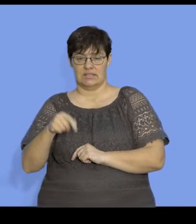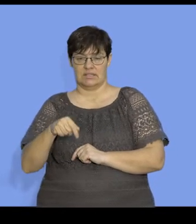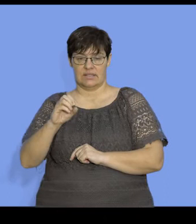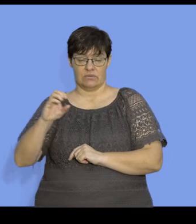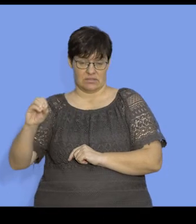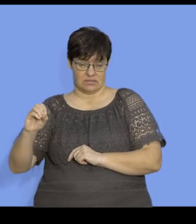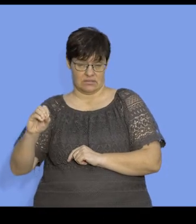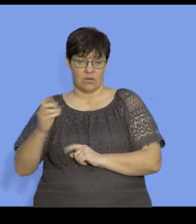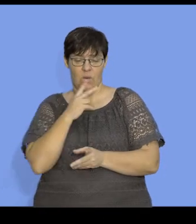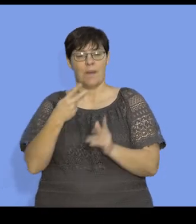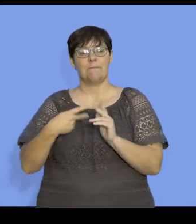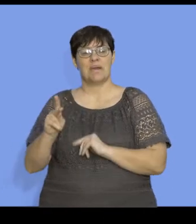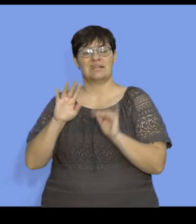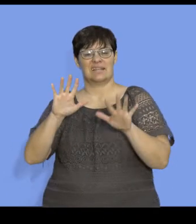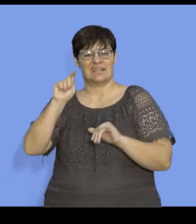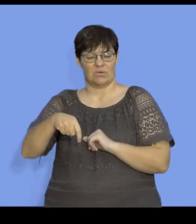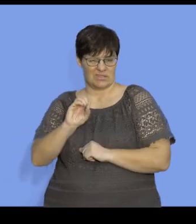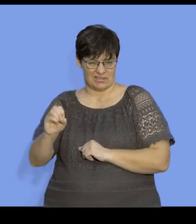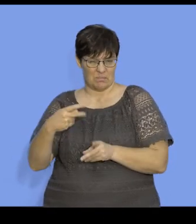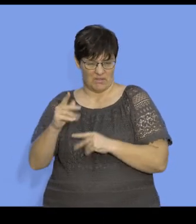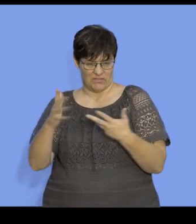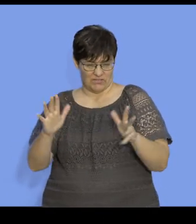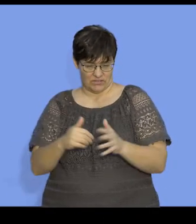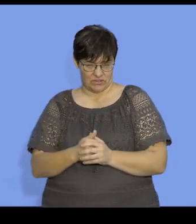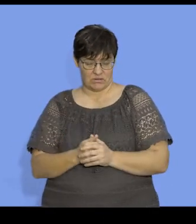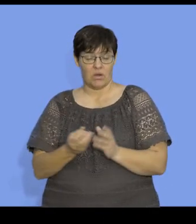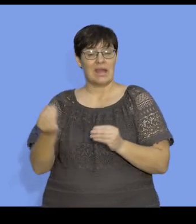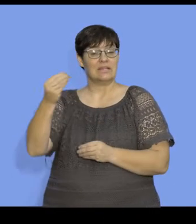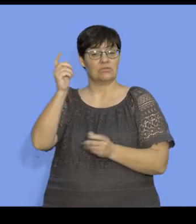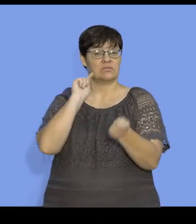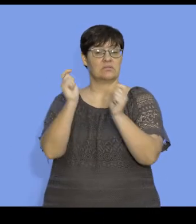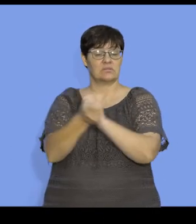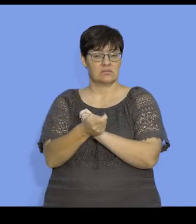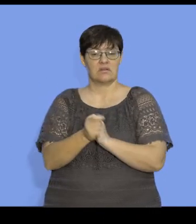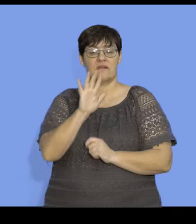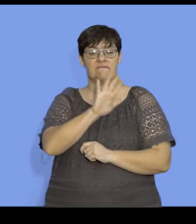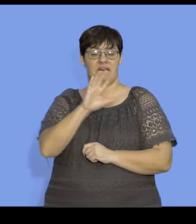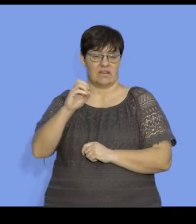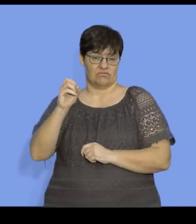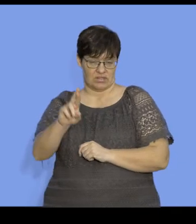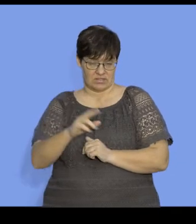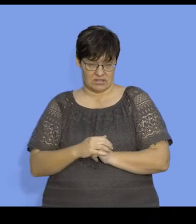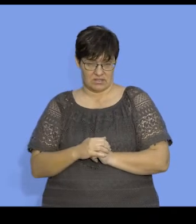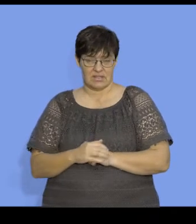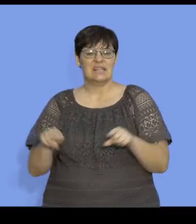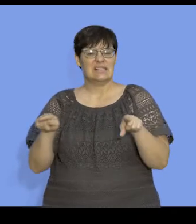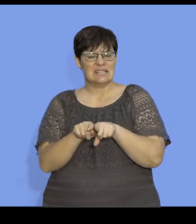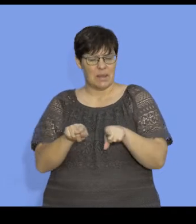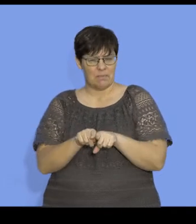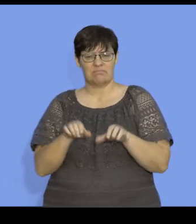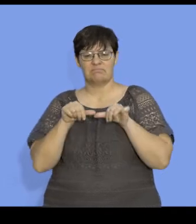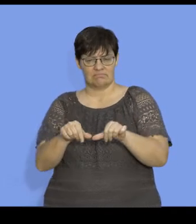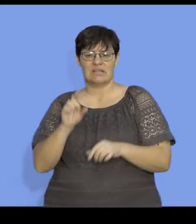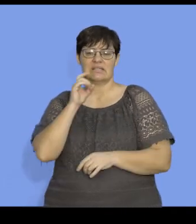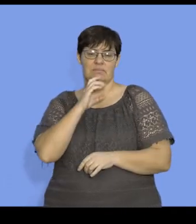Rand, because I repaid a portion of the loan, my interest now becomes 500 Rand. And the same would be applicable to